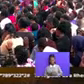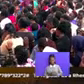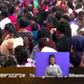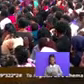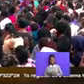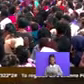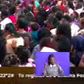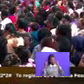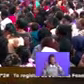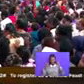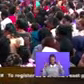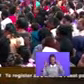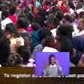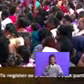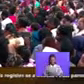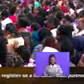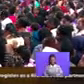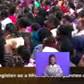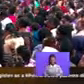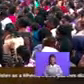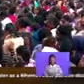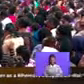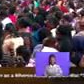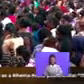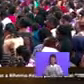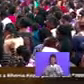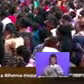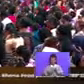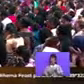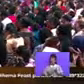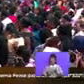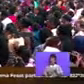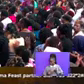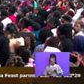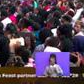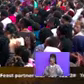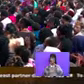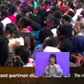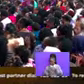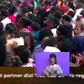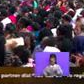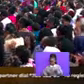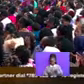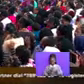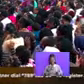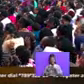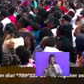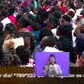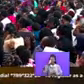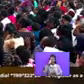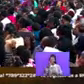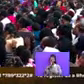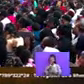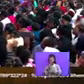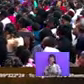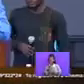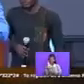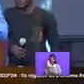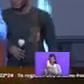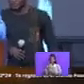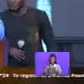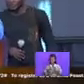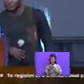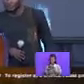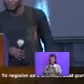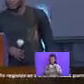people hallelujah write it down thank God is being recorded 5 years from